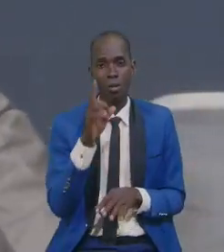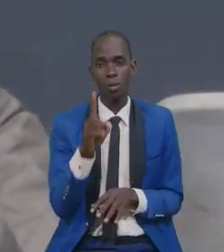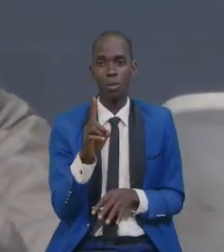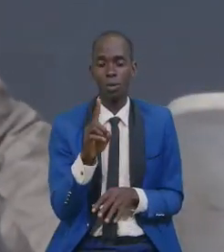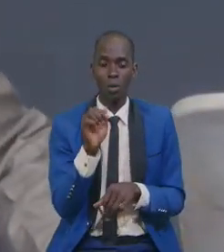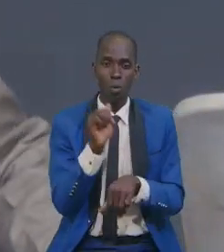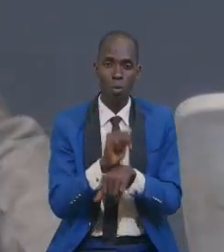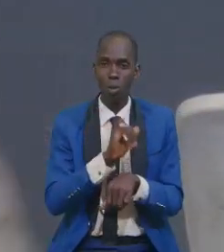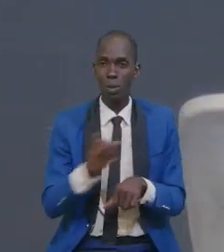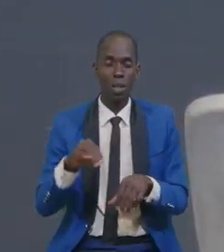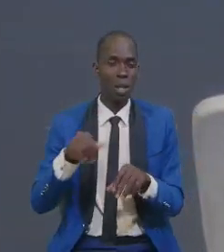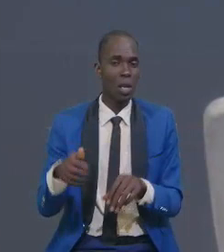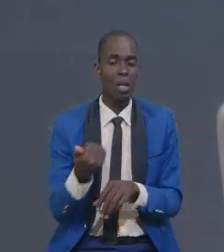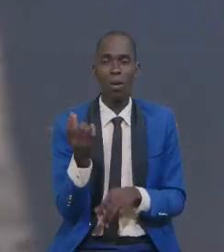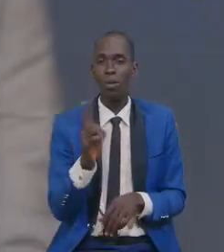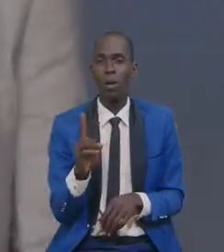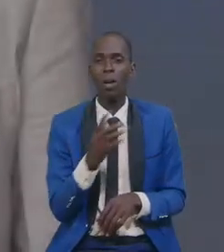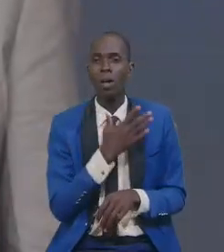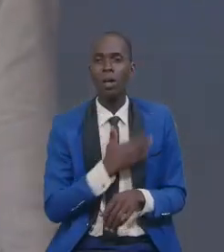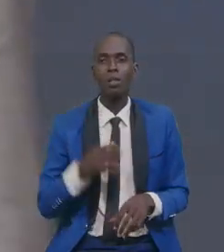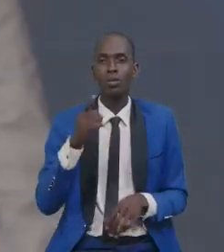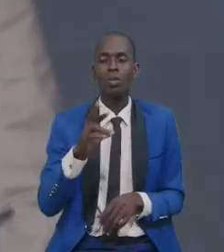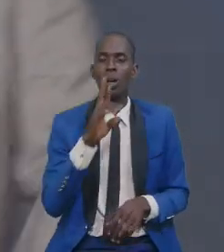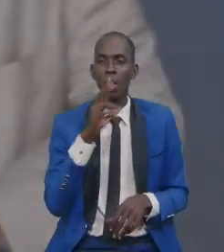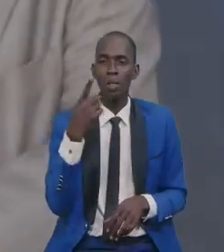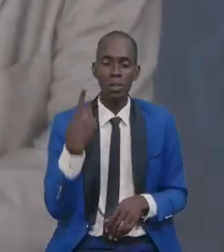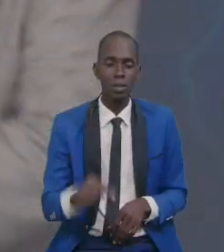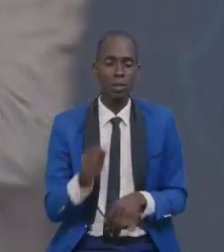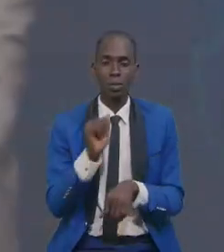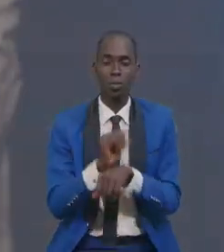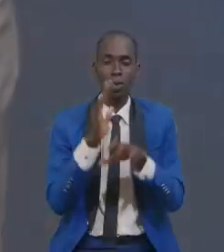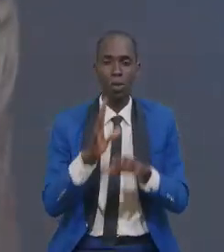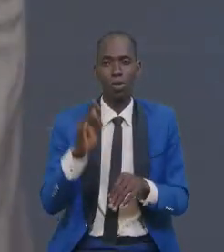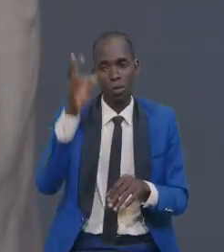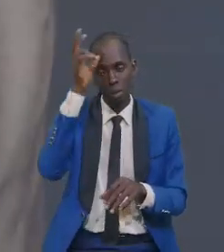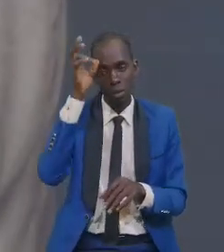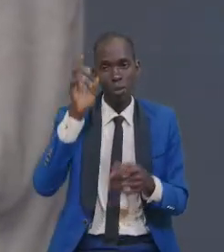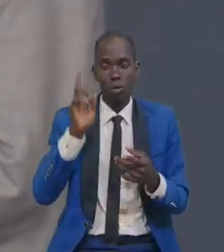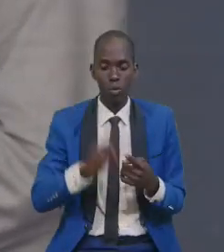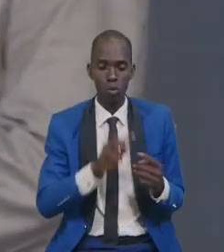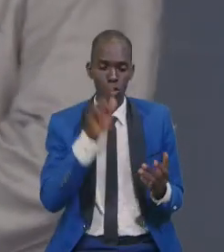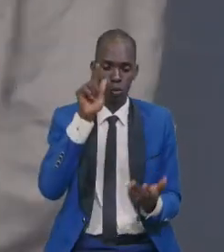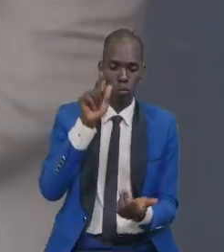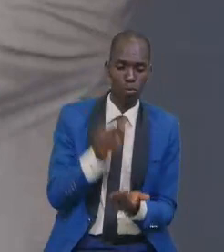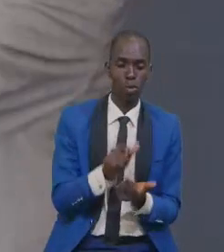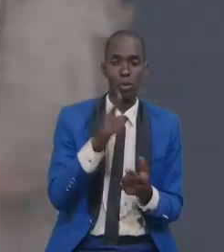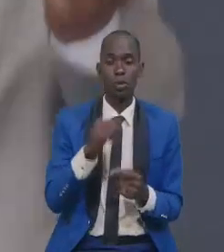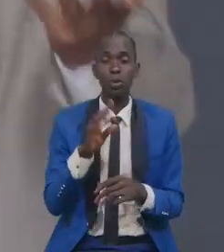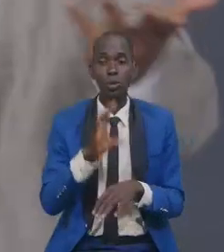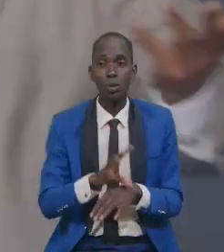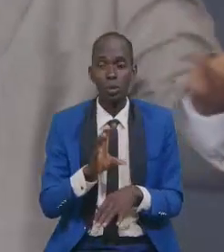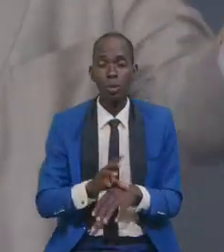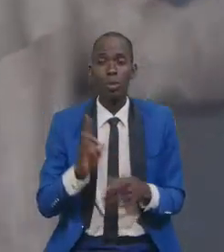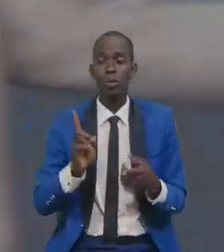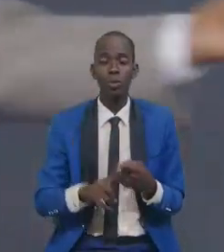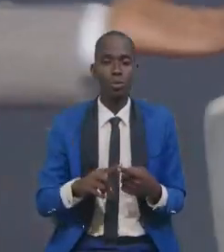working anywhere, and you are the agent of Satan to reduce the church to